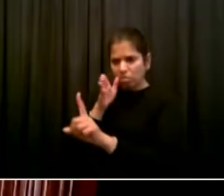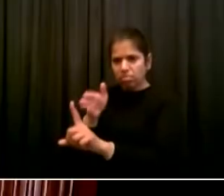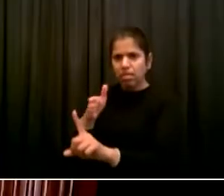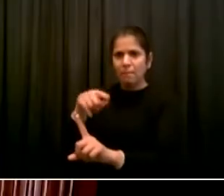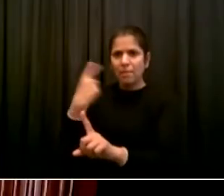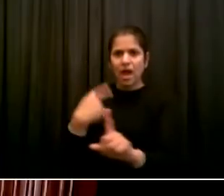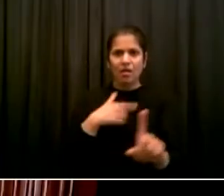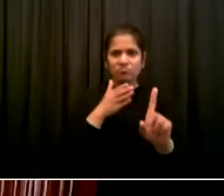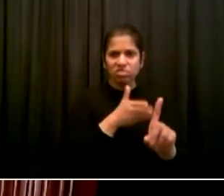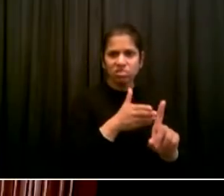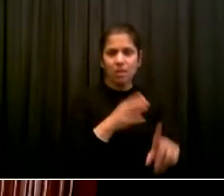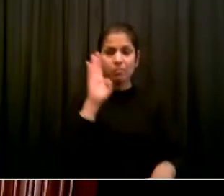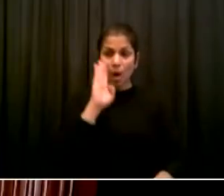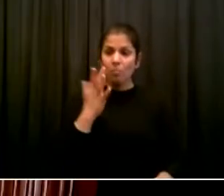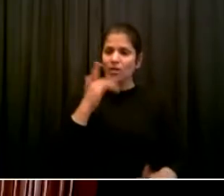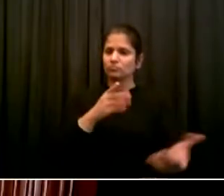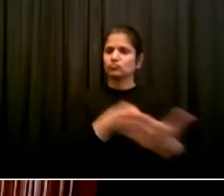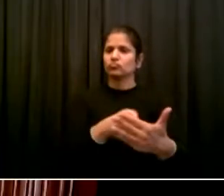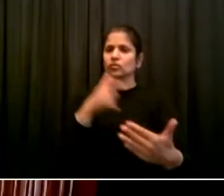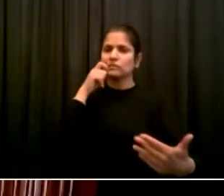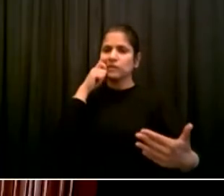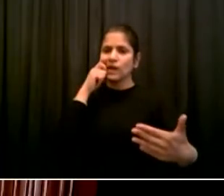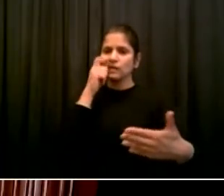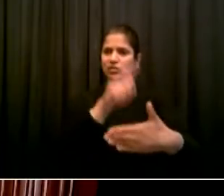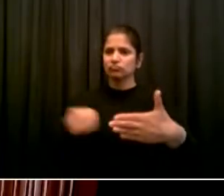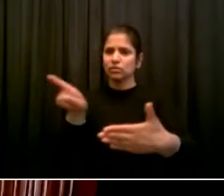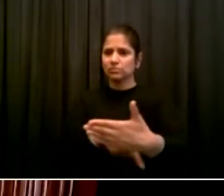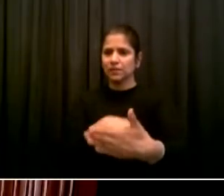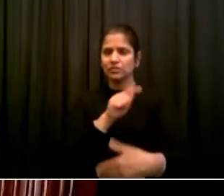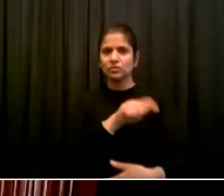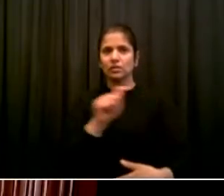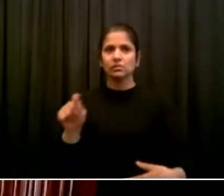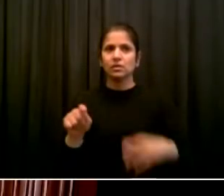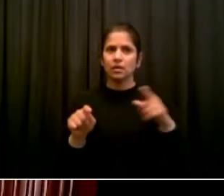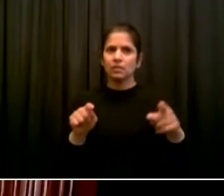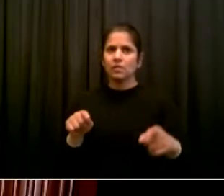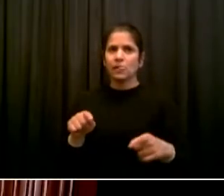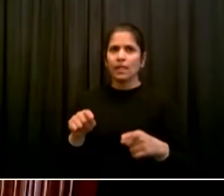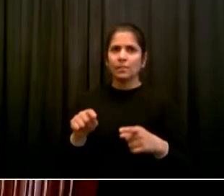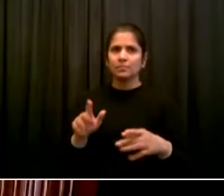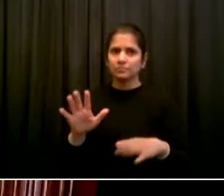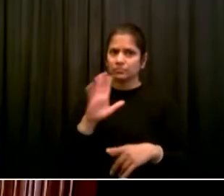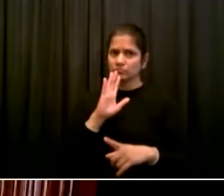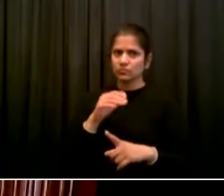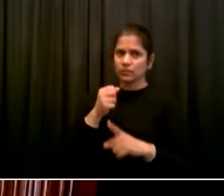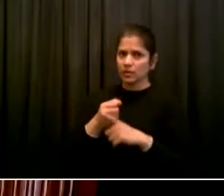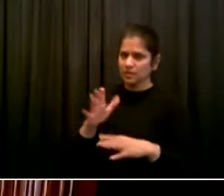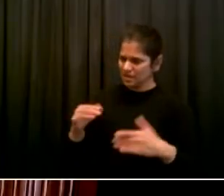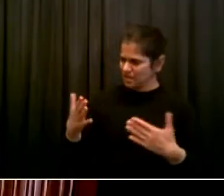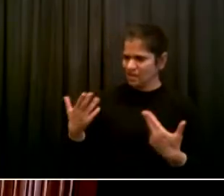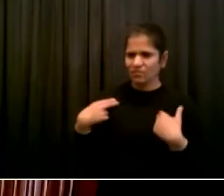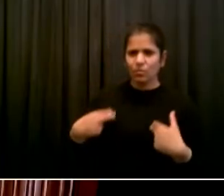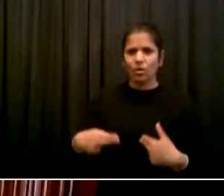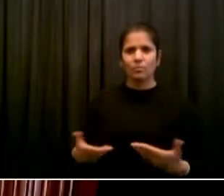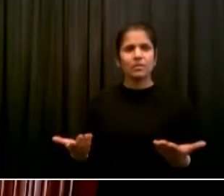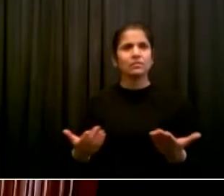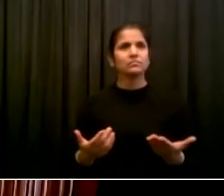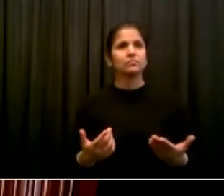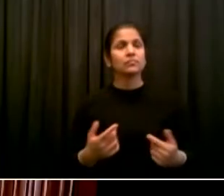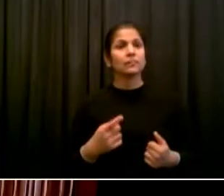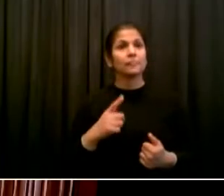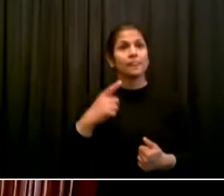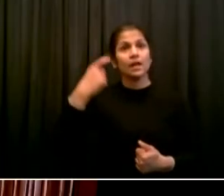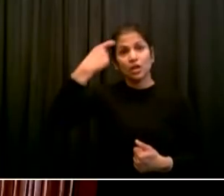impacts on this basic assault on humanity, but it also matters because there are long-term impacts on economic